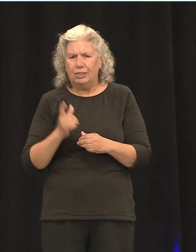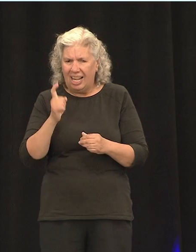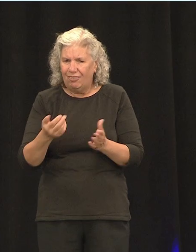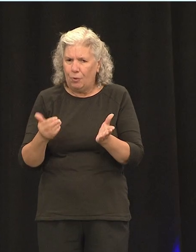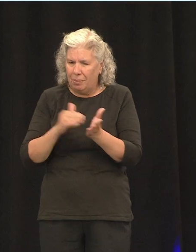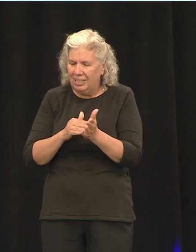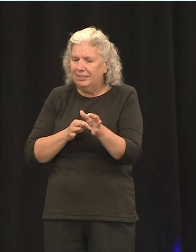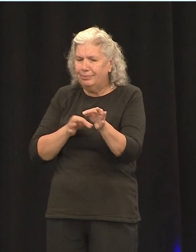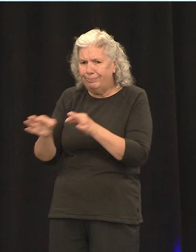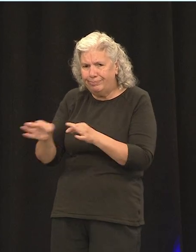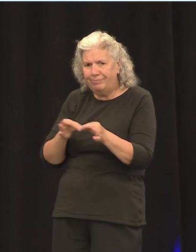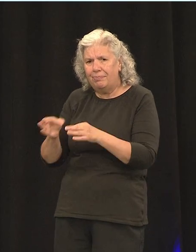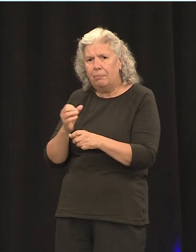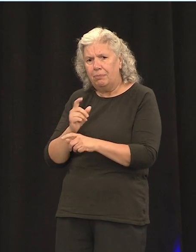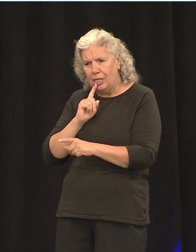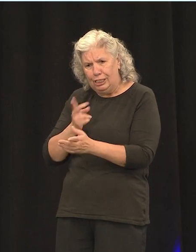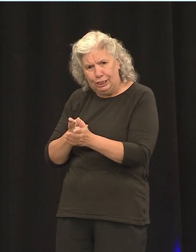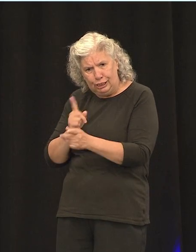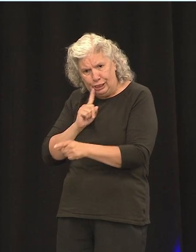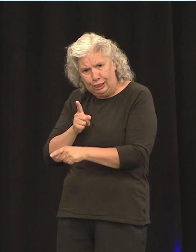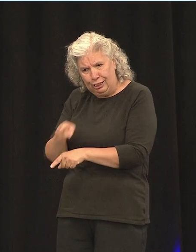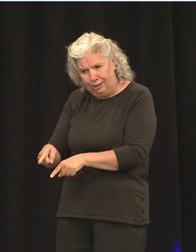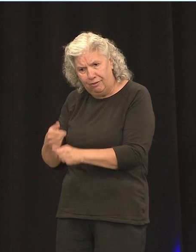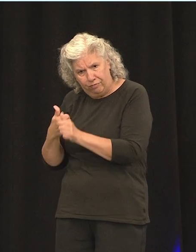sure that they're following along.